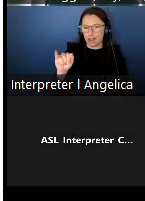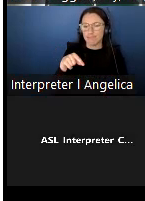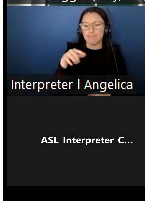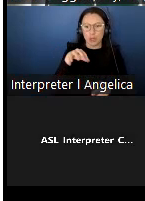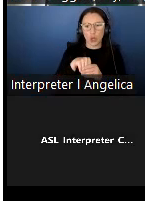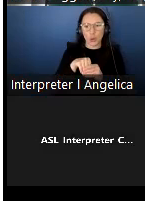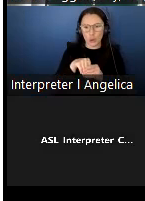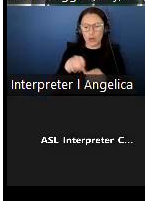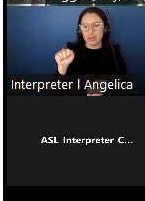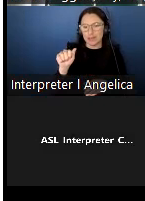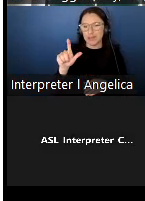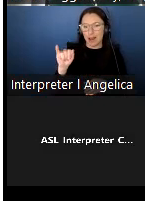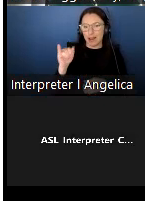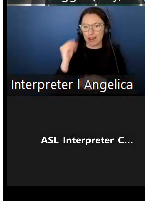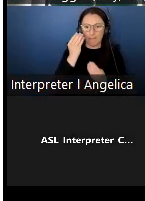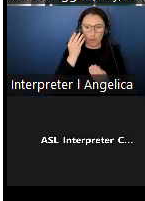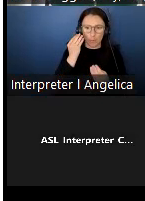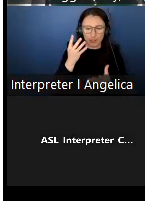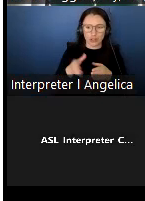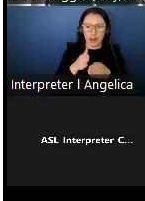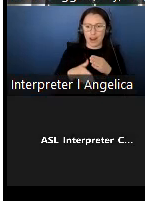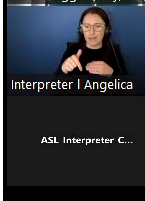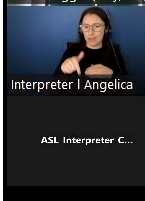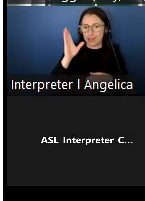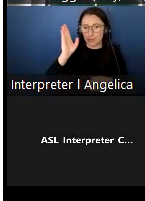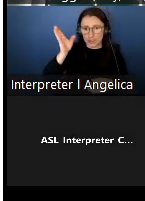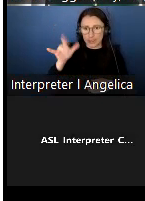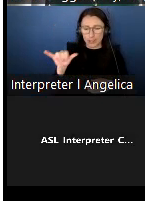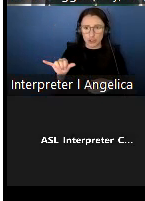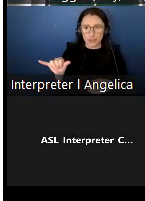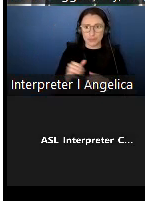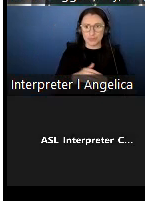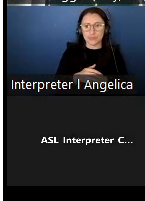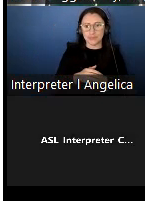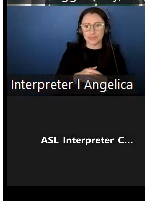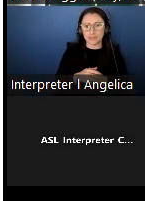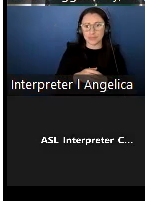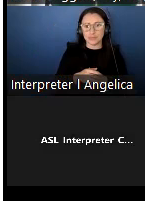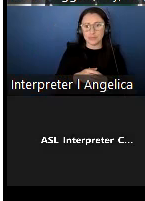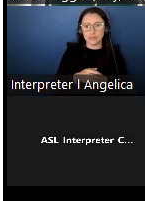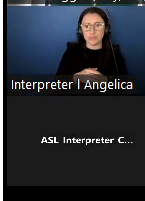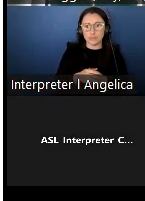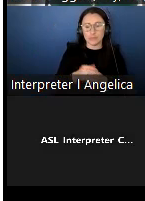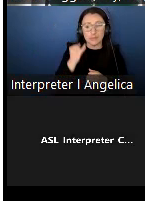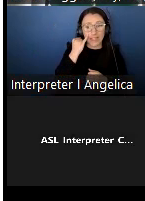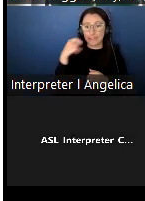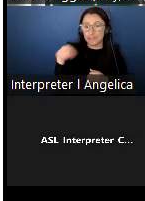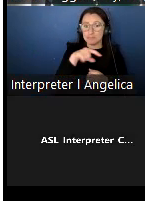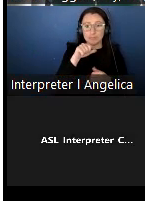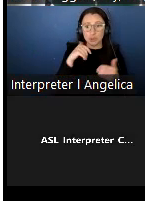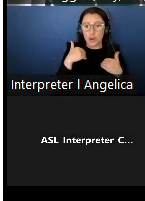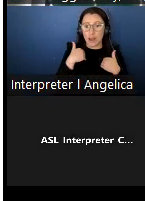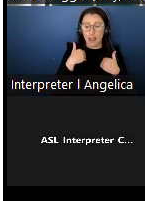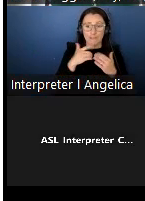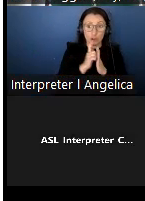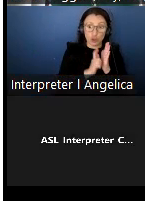include SALI's information at the end of this presentation as well. But if you don't have attorneys in office